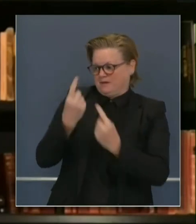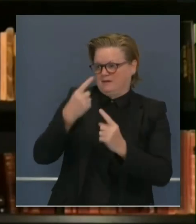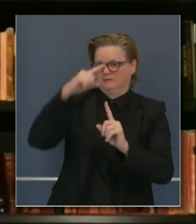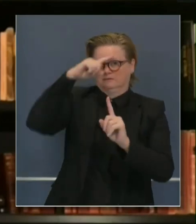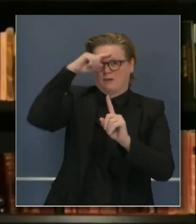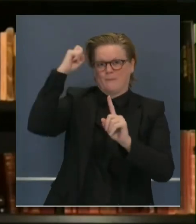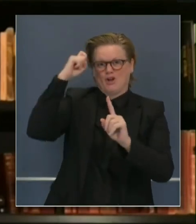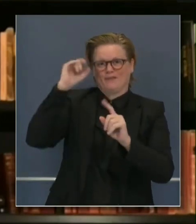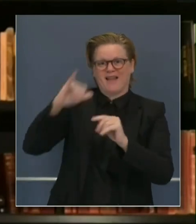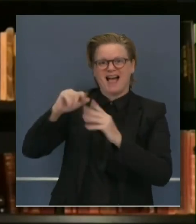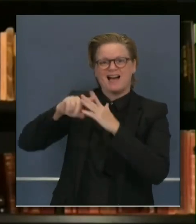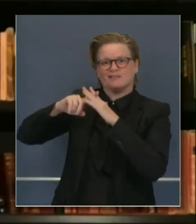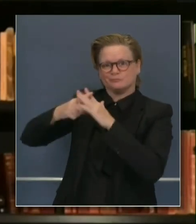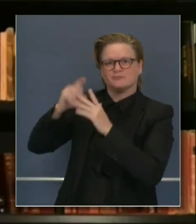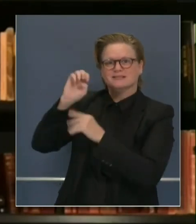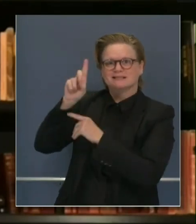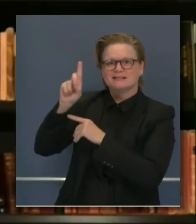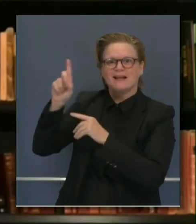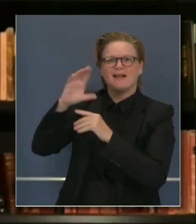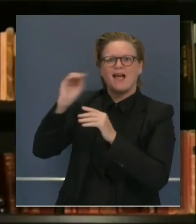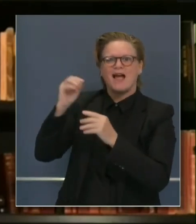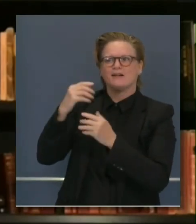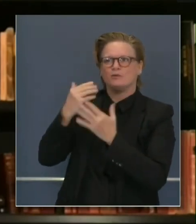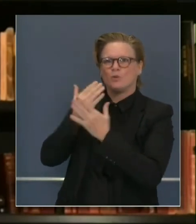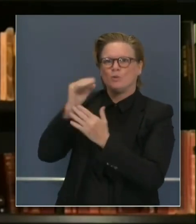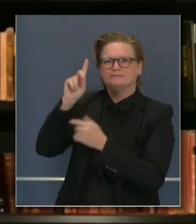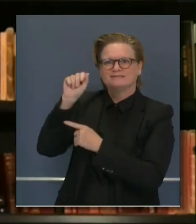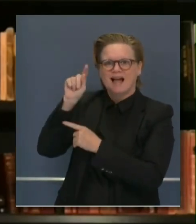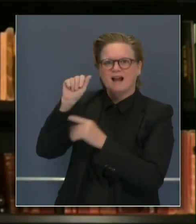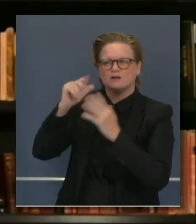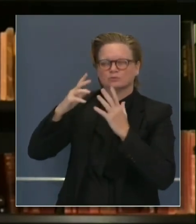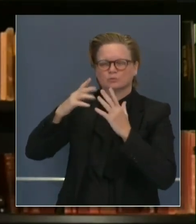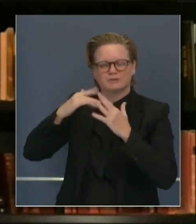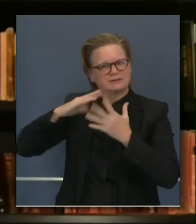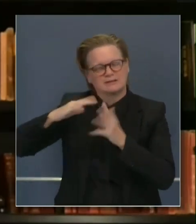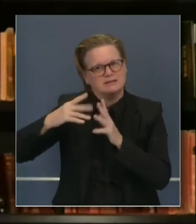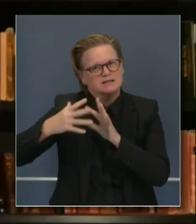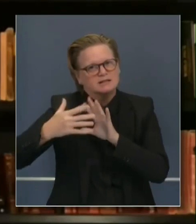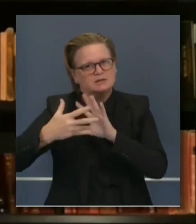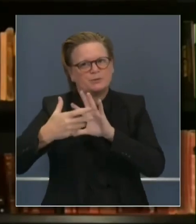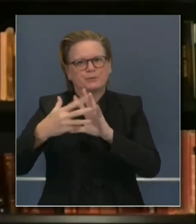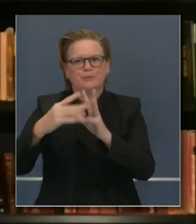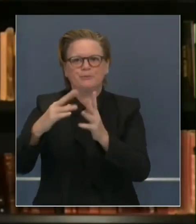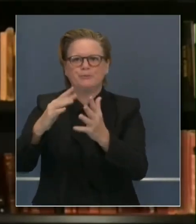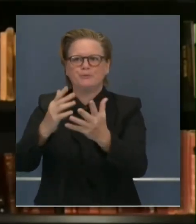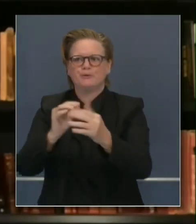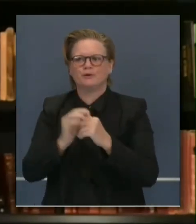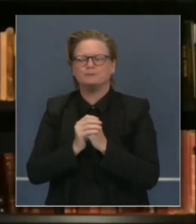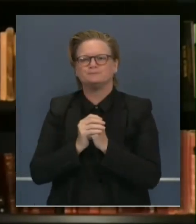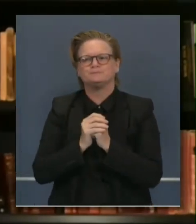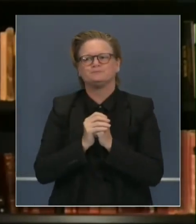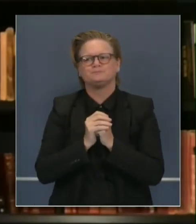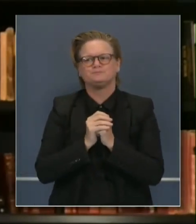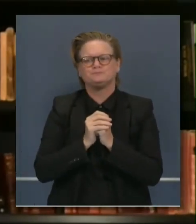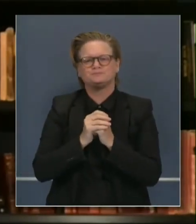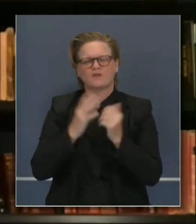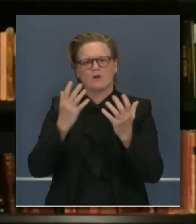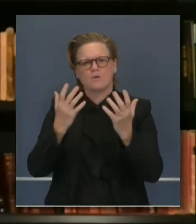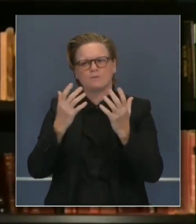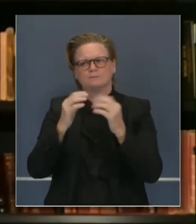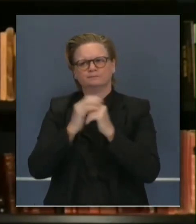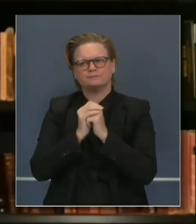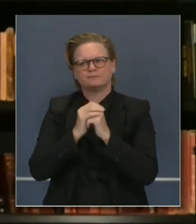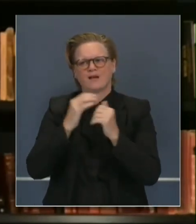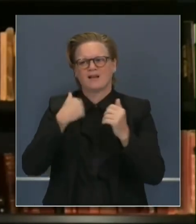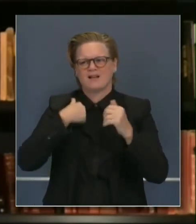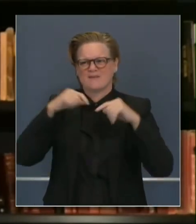than we certainly were during that period of time. So with that, I think our time with you has come to an end for